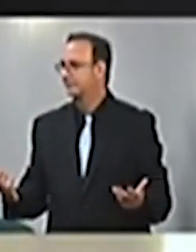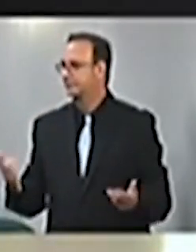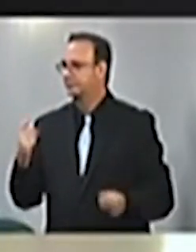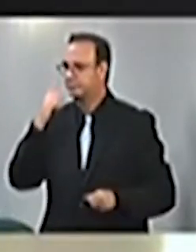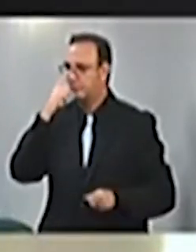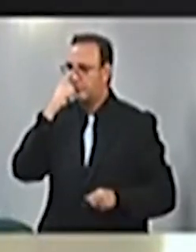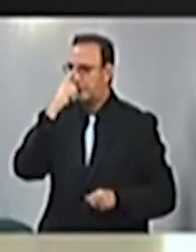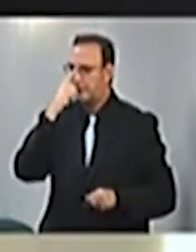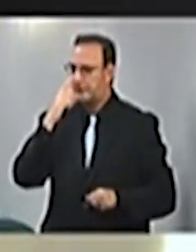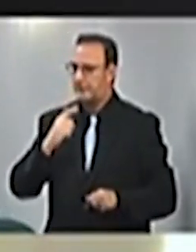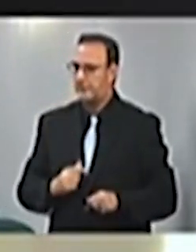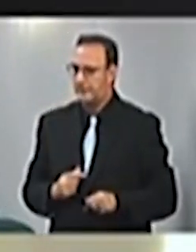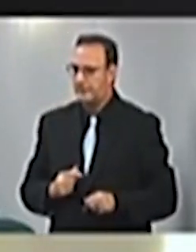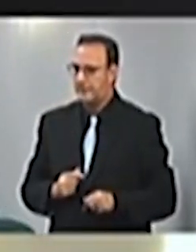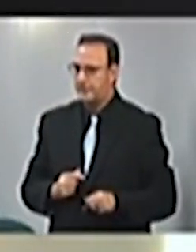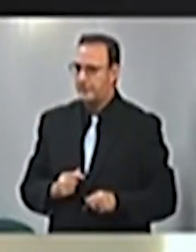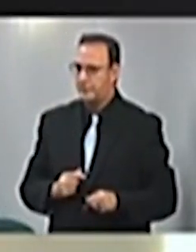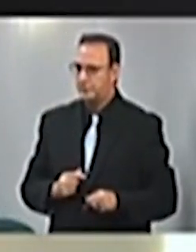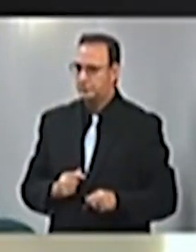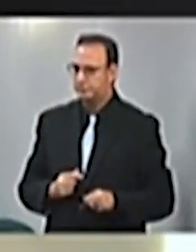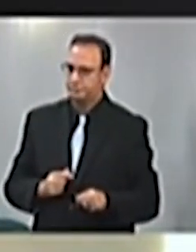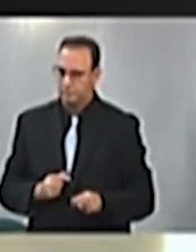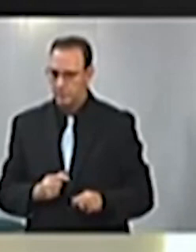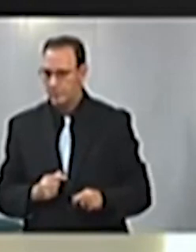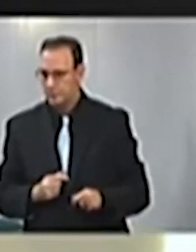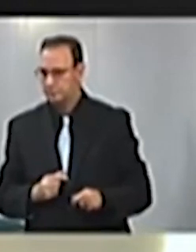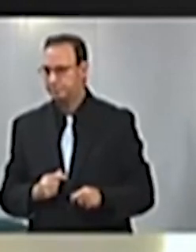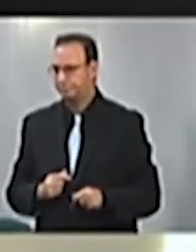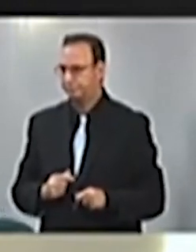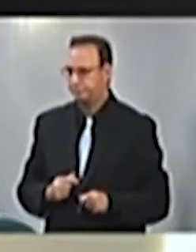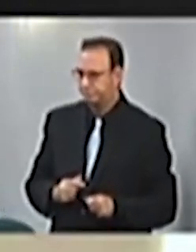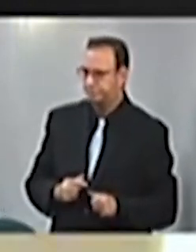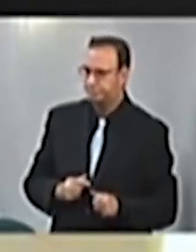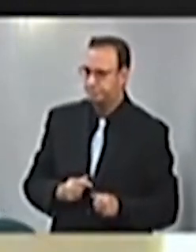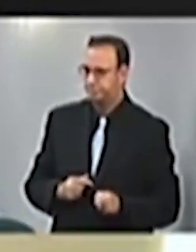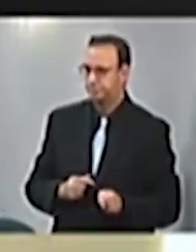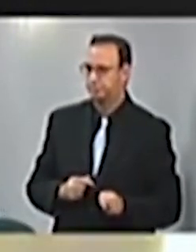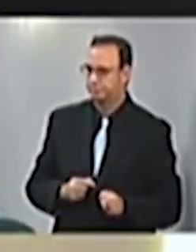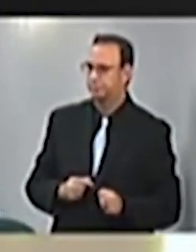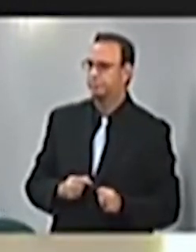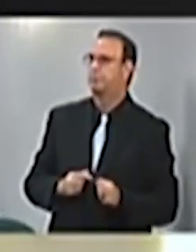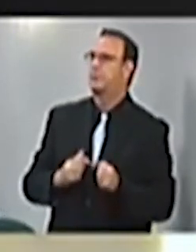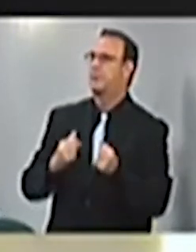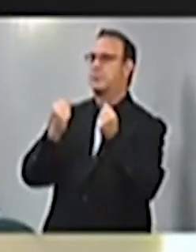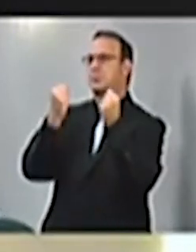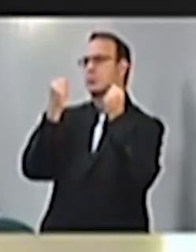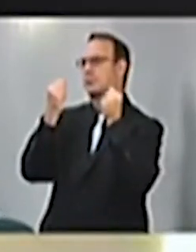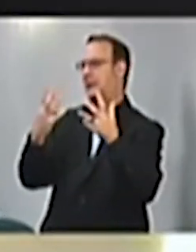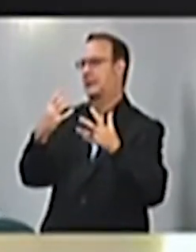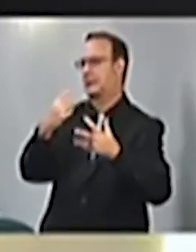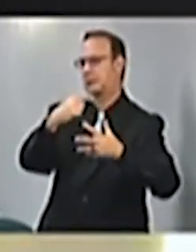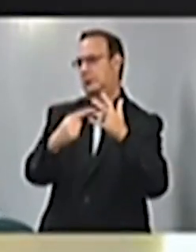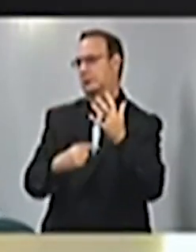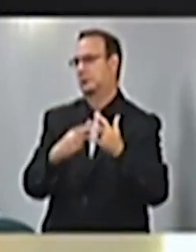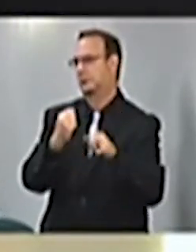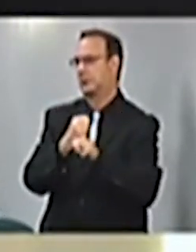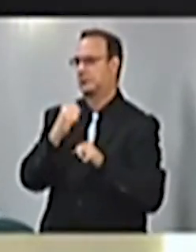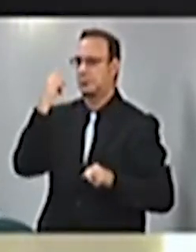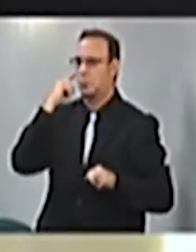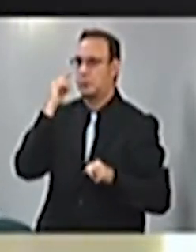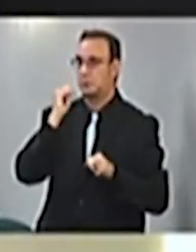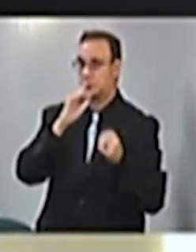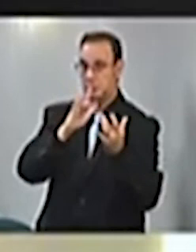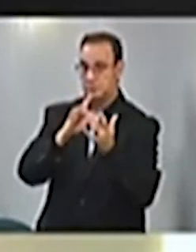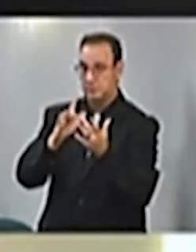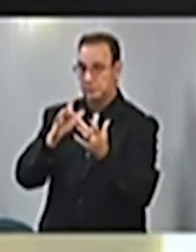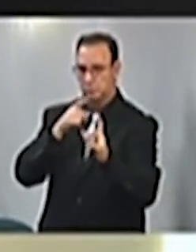perfect sense and give people a feeling of empowerment, like contact trace, test everybody. But I think I felt from the